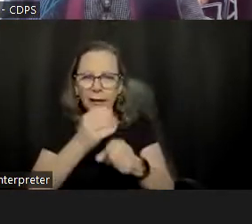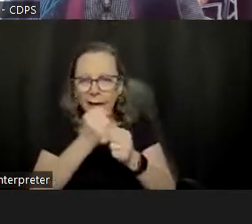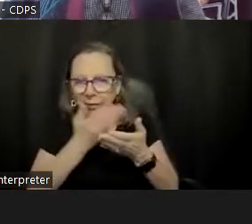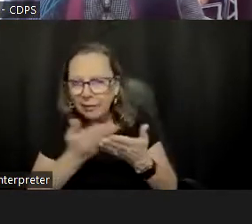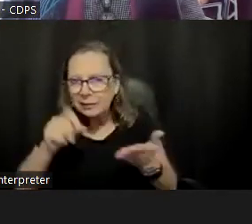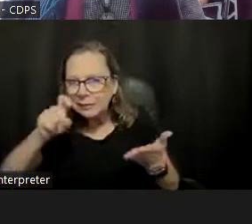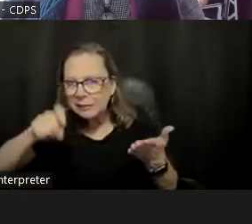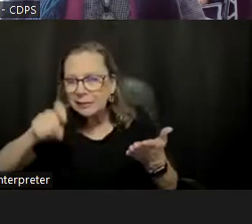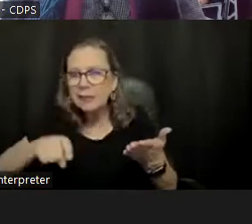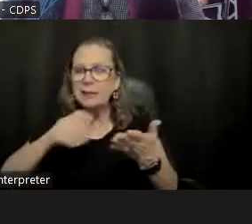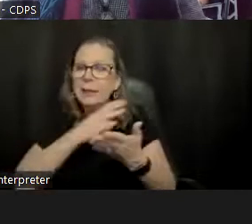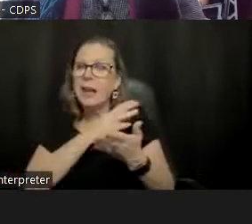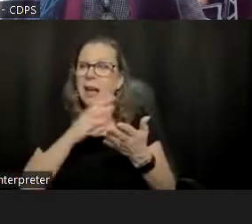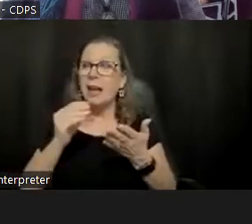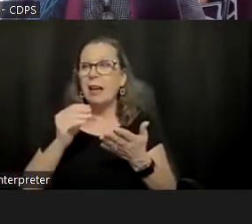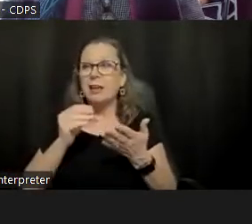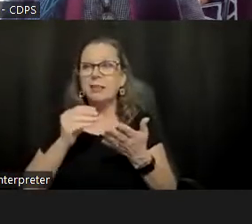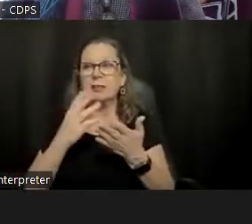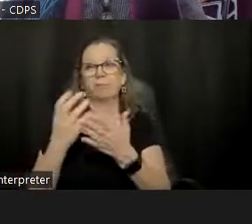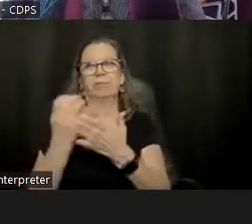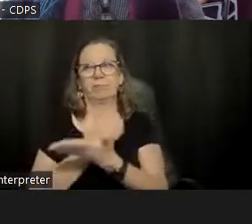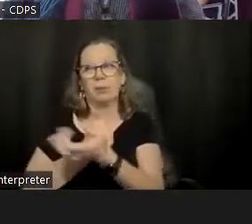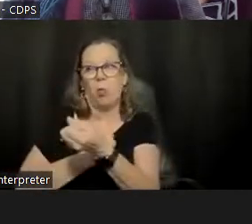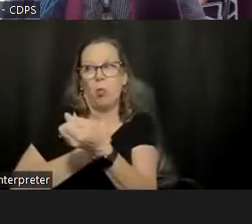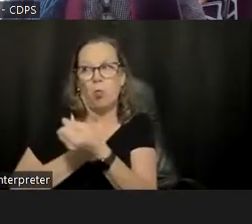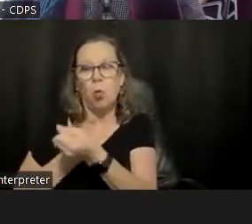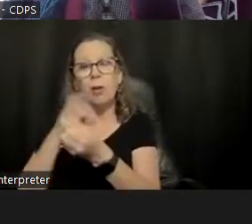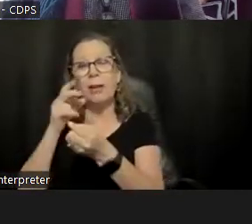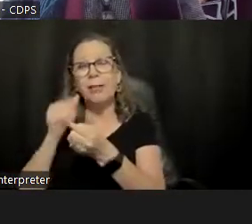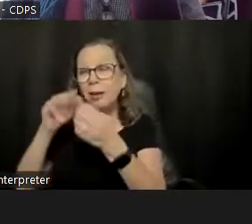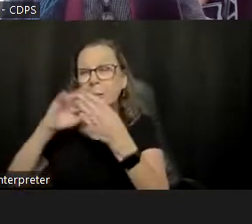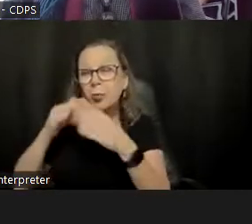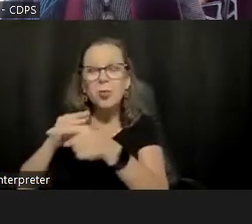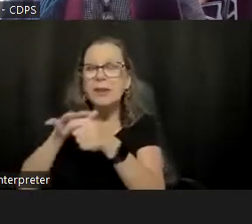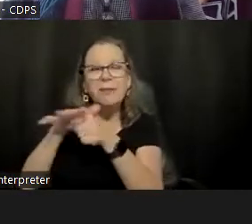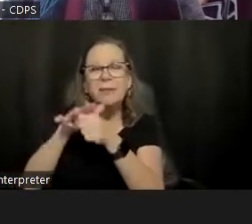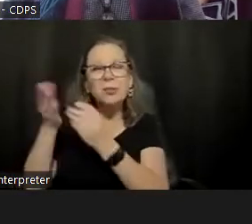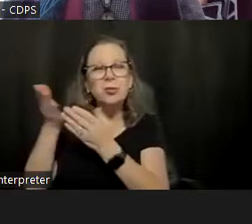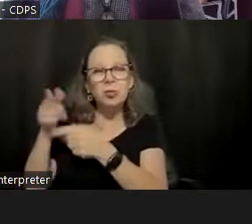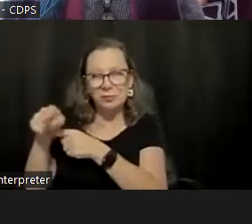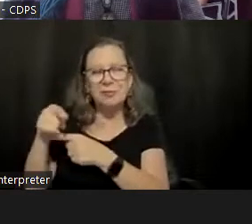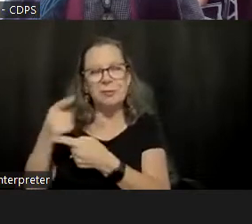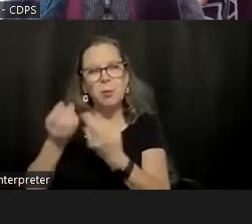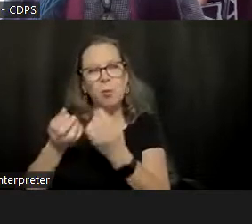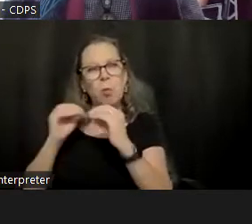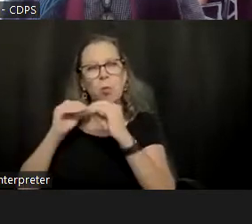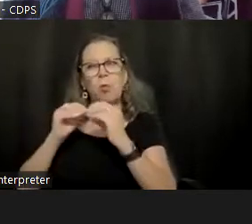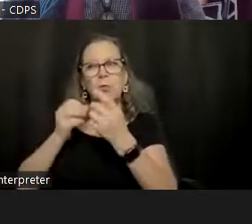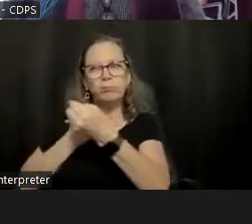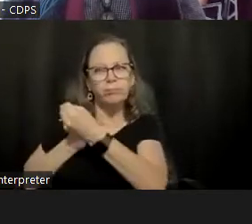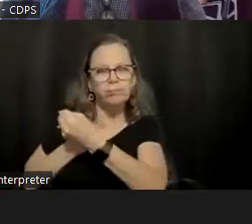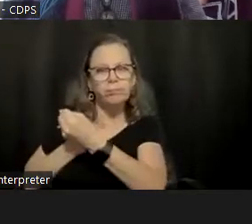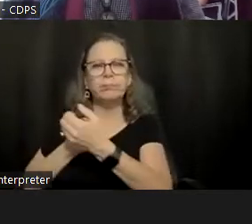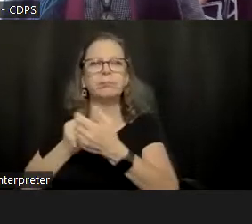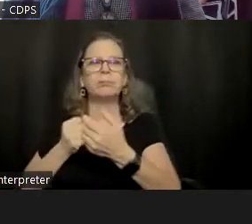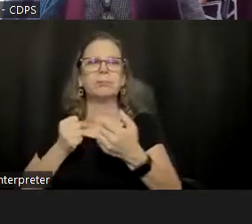our that was an under-resourced and an underserved community that was